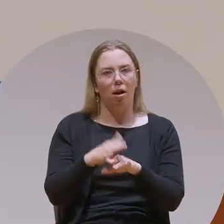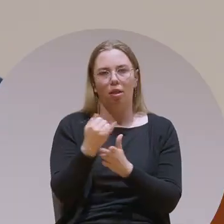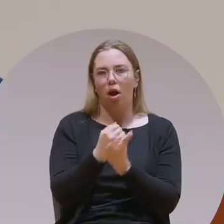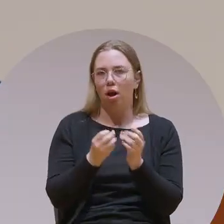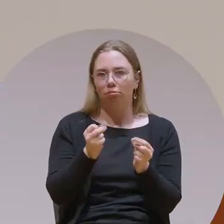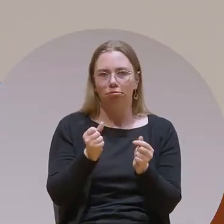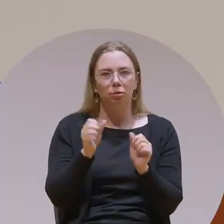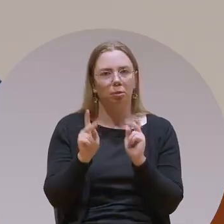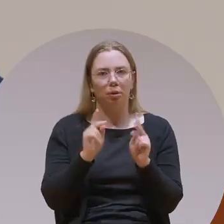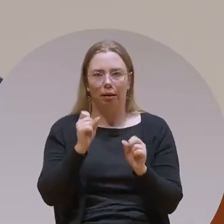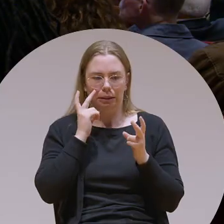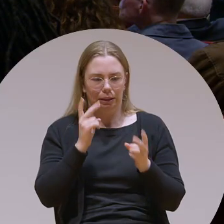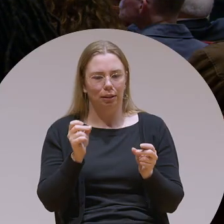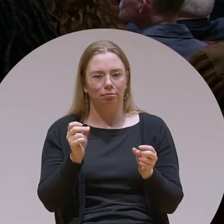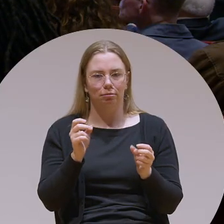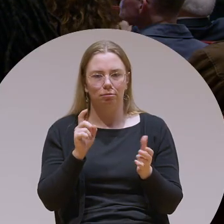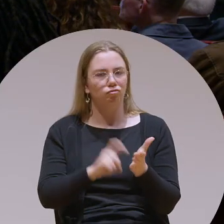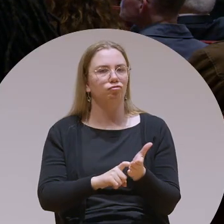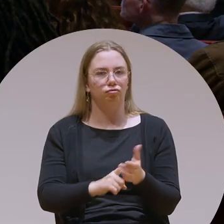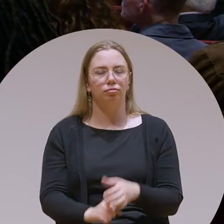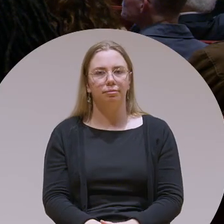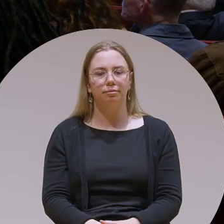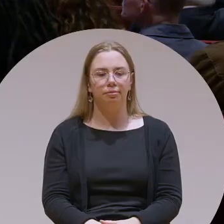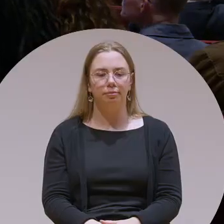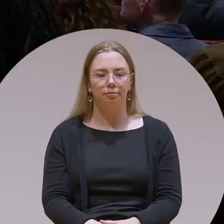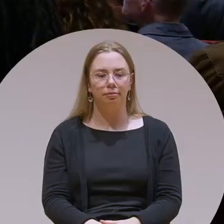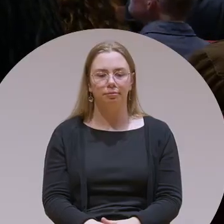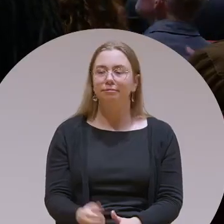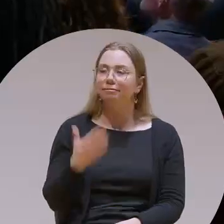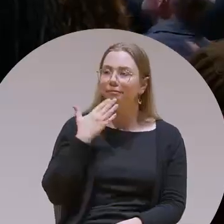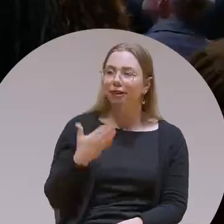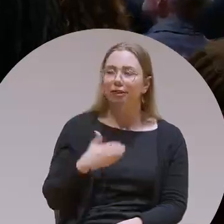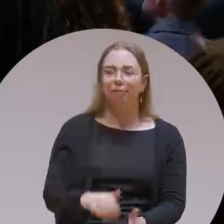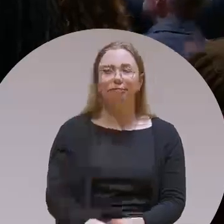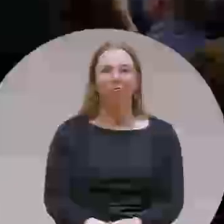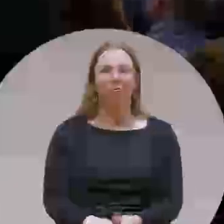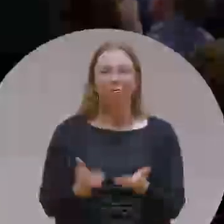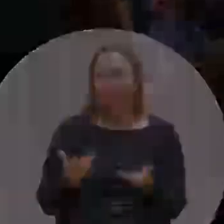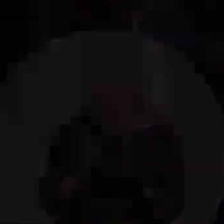rule. Thank you very much. Thank you so much.